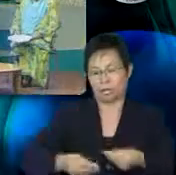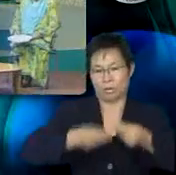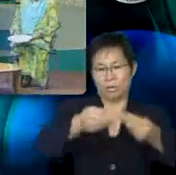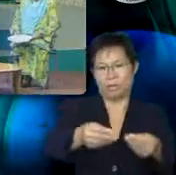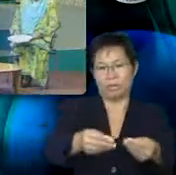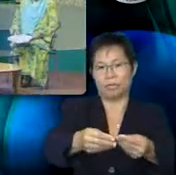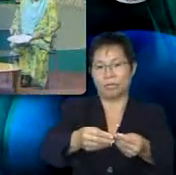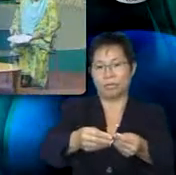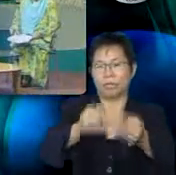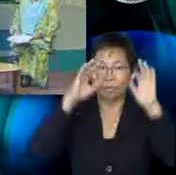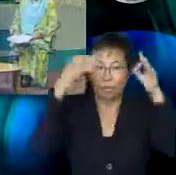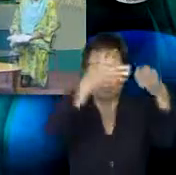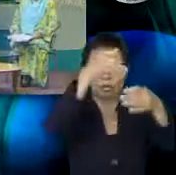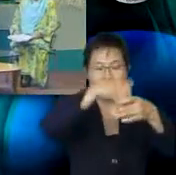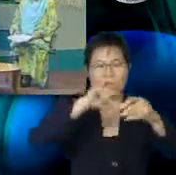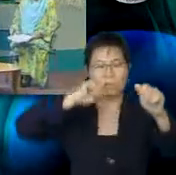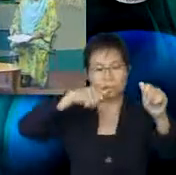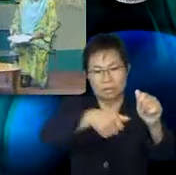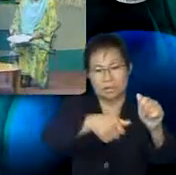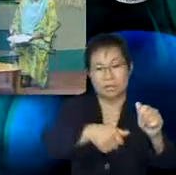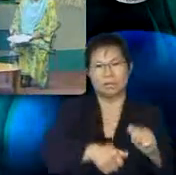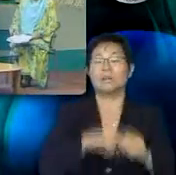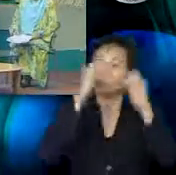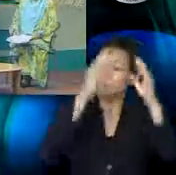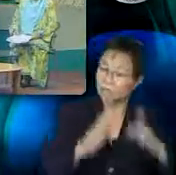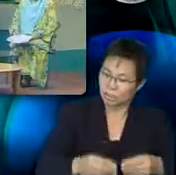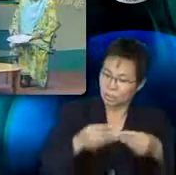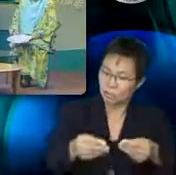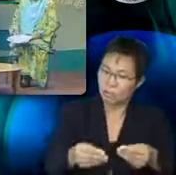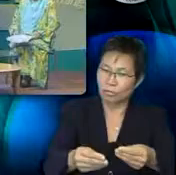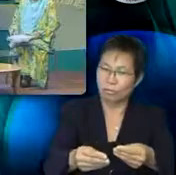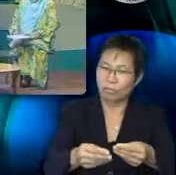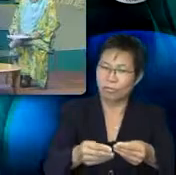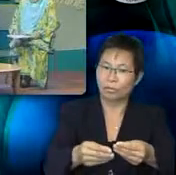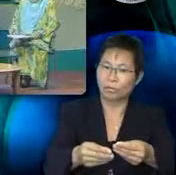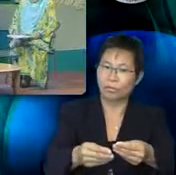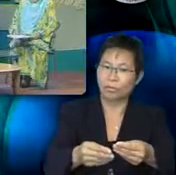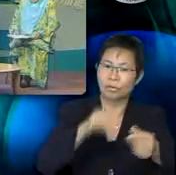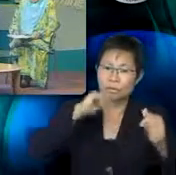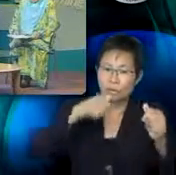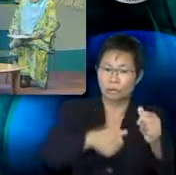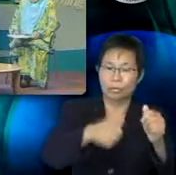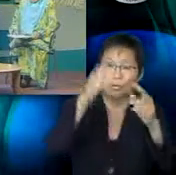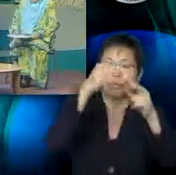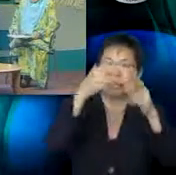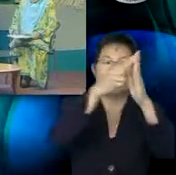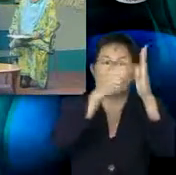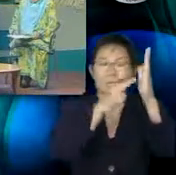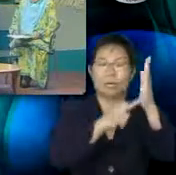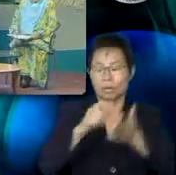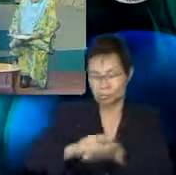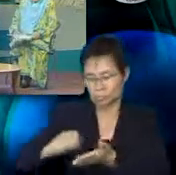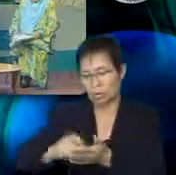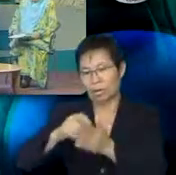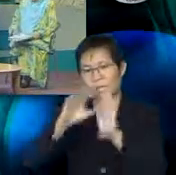providing form-focused instruction, where a teacher gives a rule and then she elicits examples from